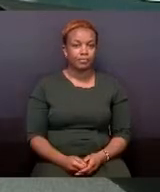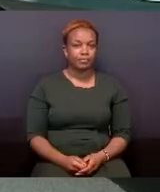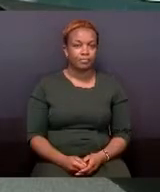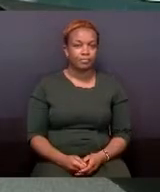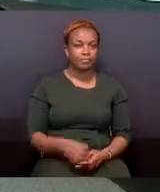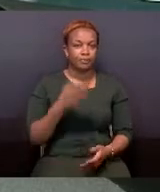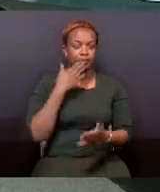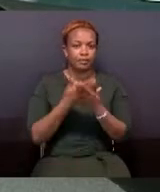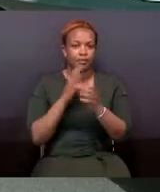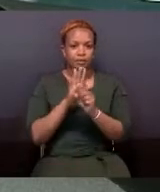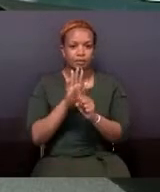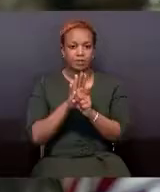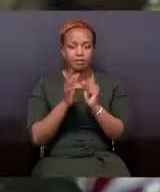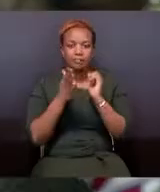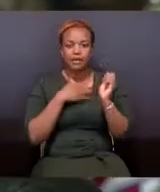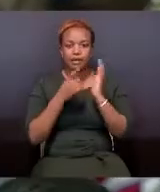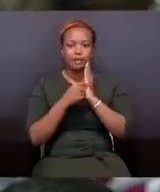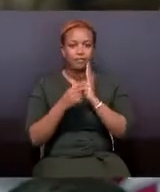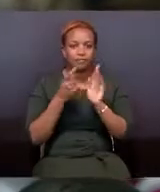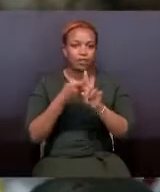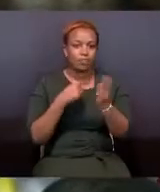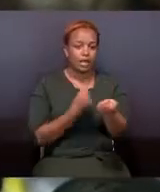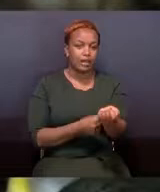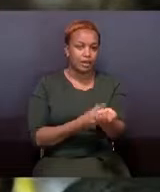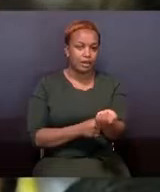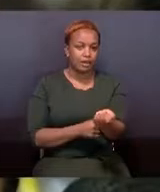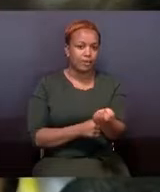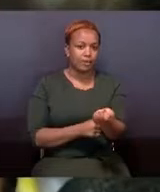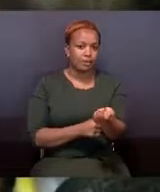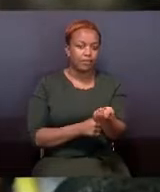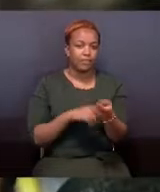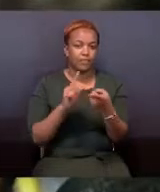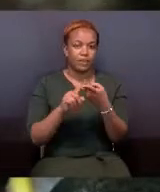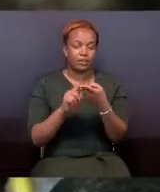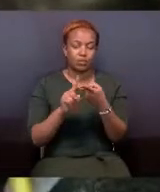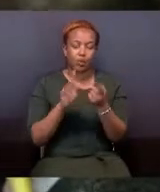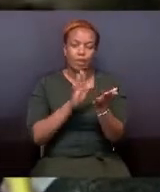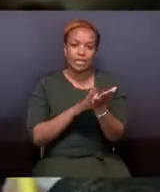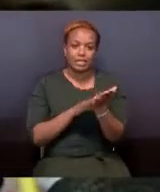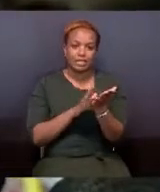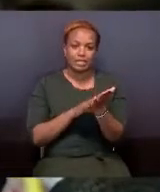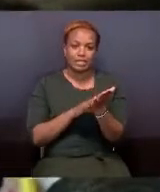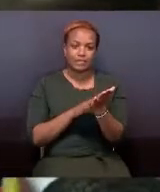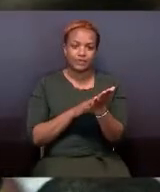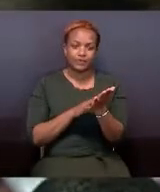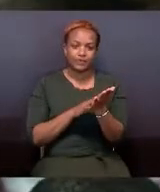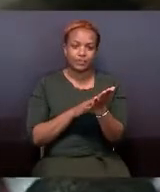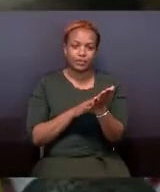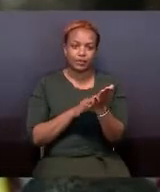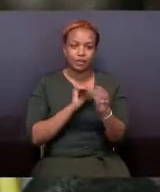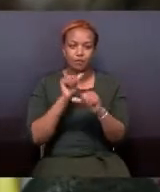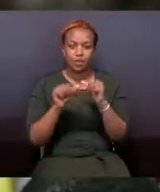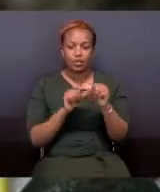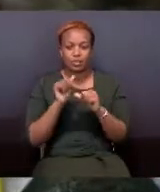My name is Nanaji Maiprempe from Ghana, the CEO of Grow For Me. And first of all, I want to commend Rwanda for conducting the